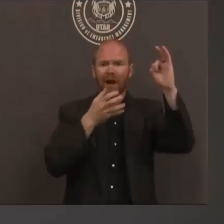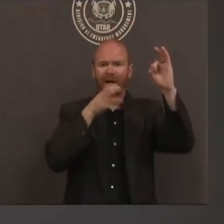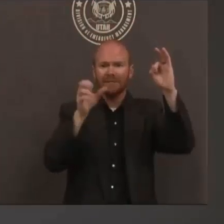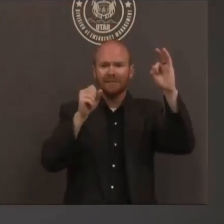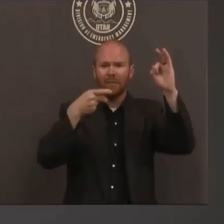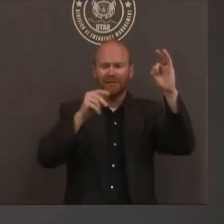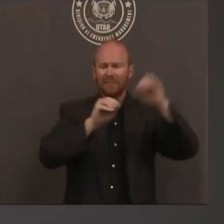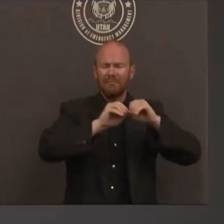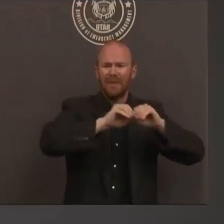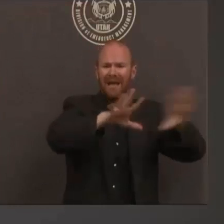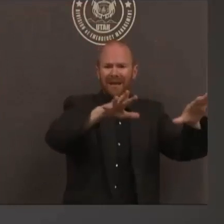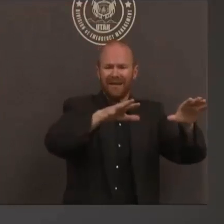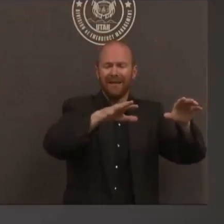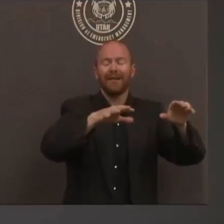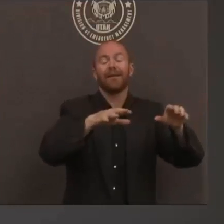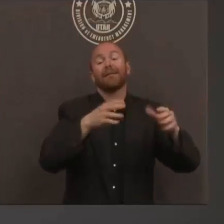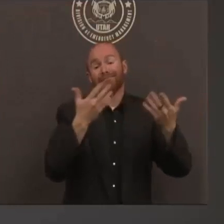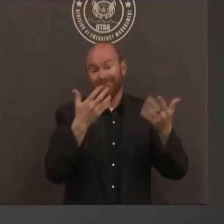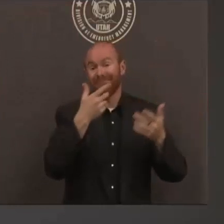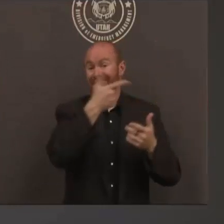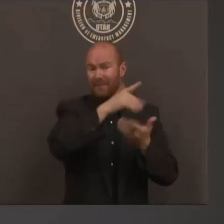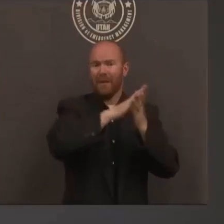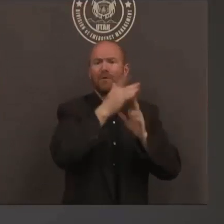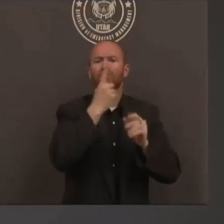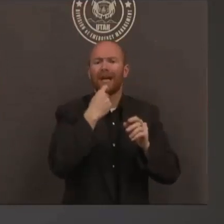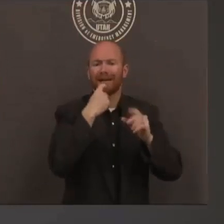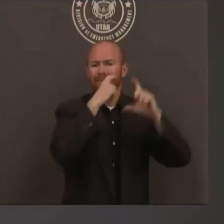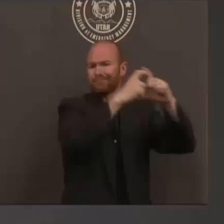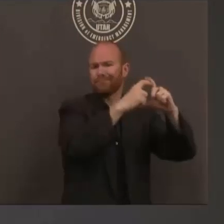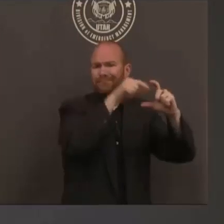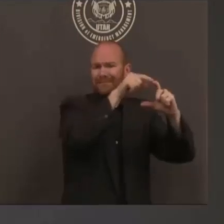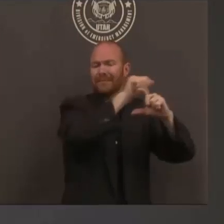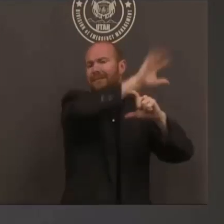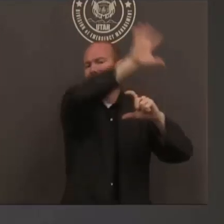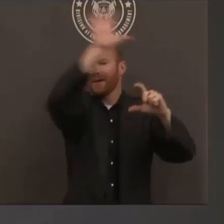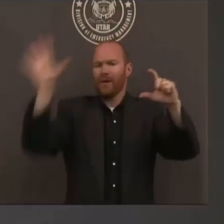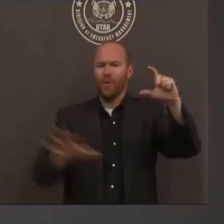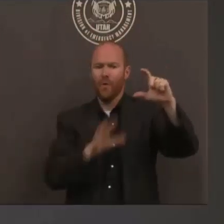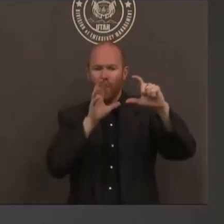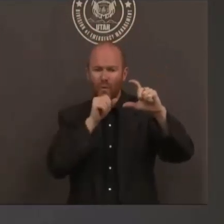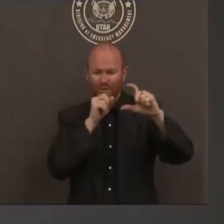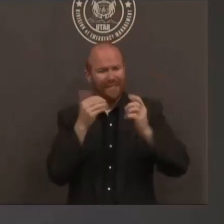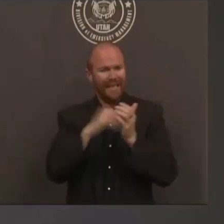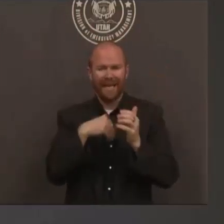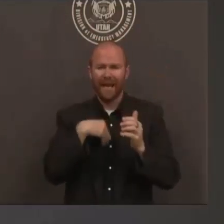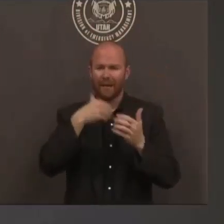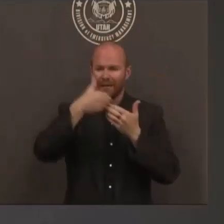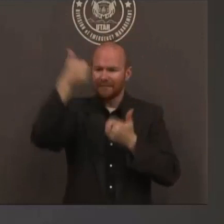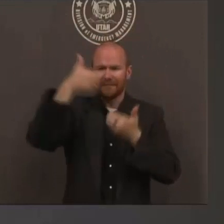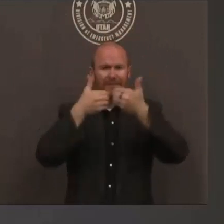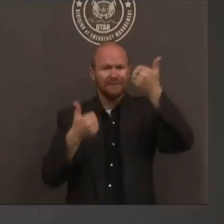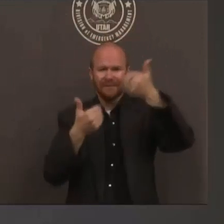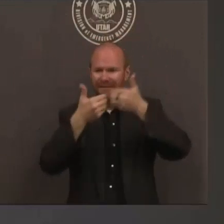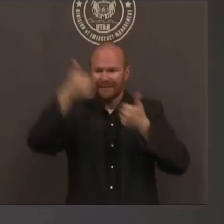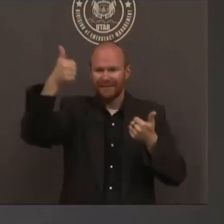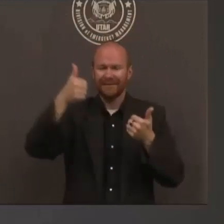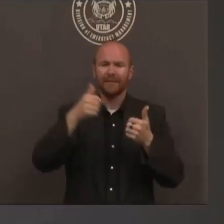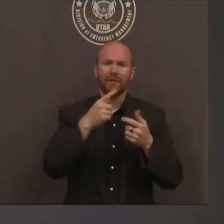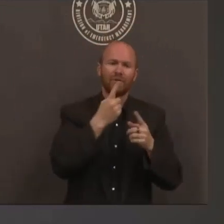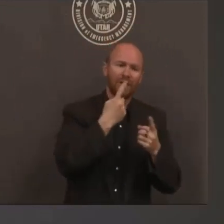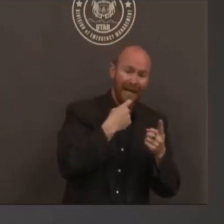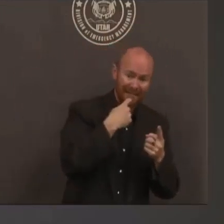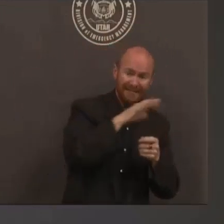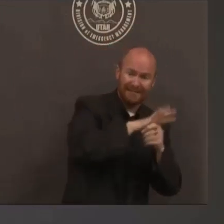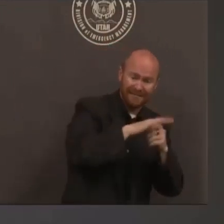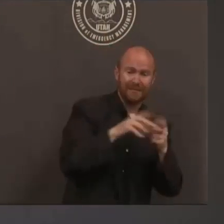6 weeks or so from orange to, say, yellow, does that mean all the state will go to yellow? Maybe there's some hot spots still that need